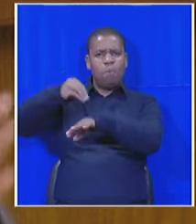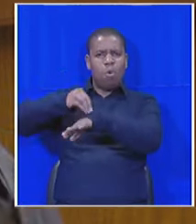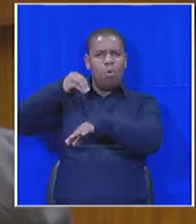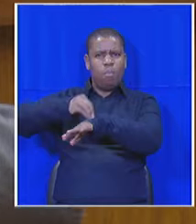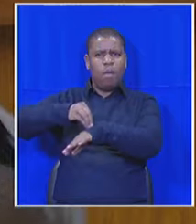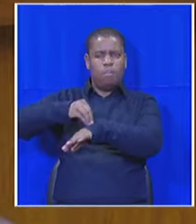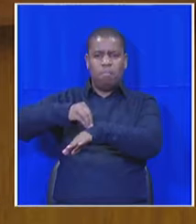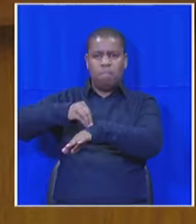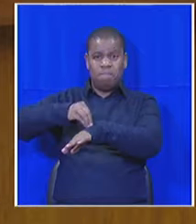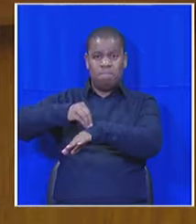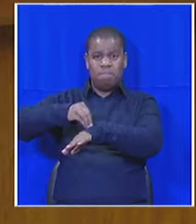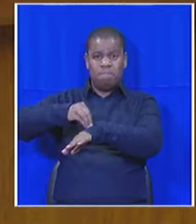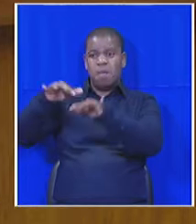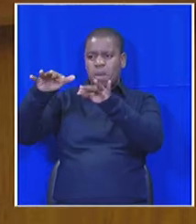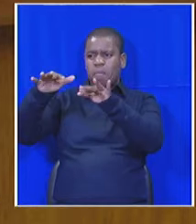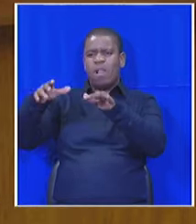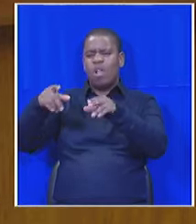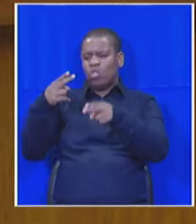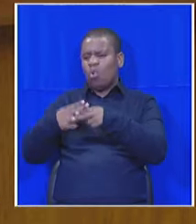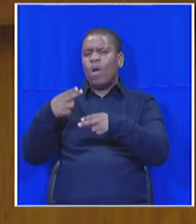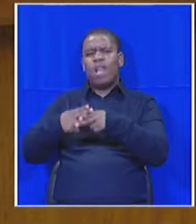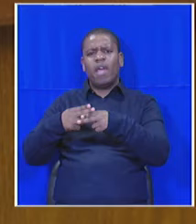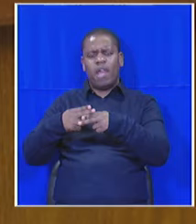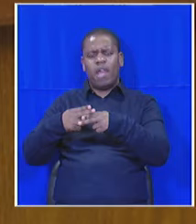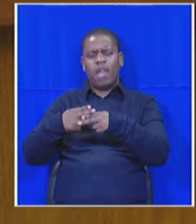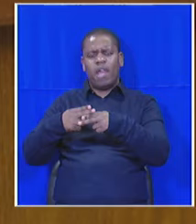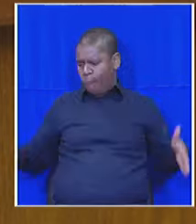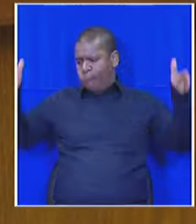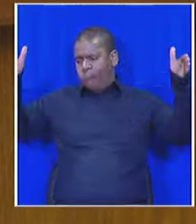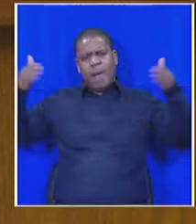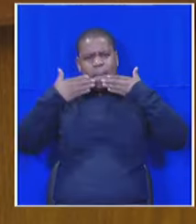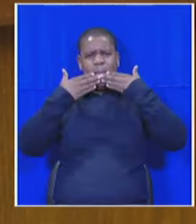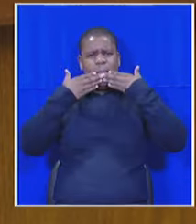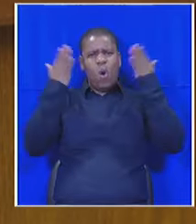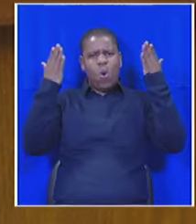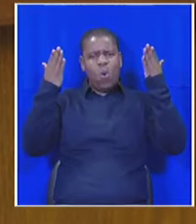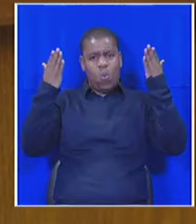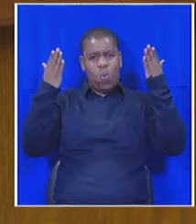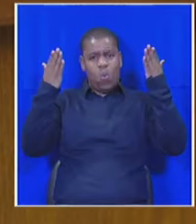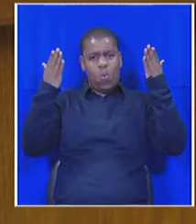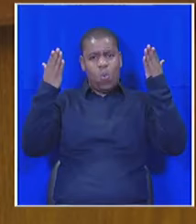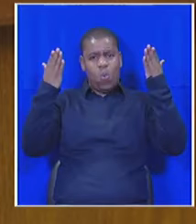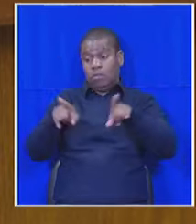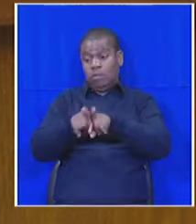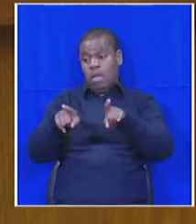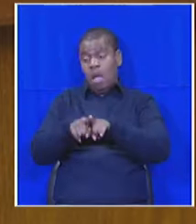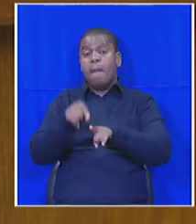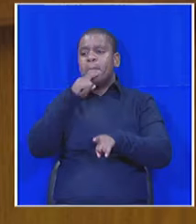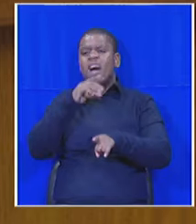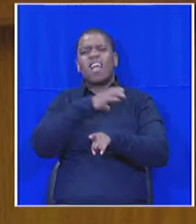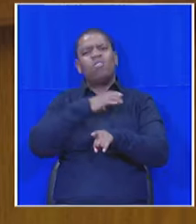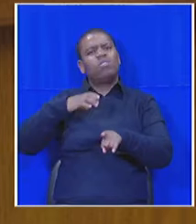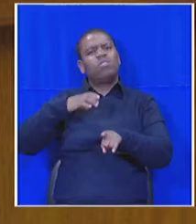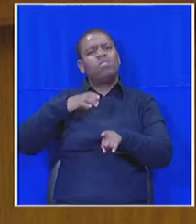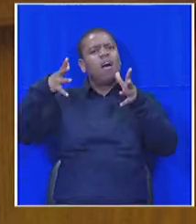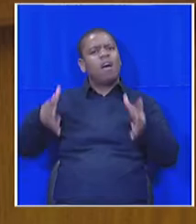toilets that had no doors for a long period of time, and even though you've had a councillor in the area who did not